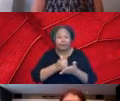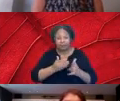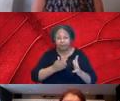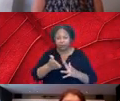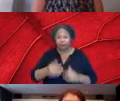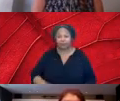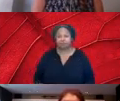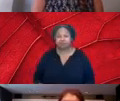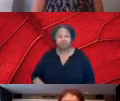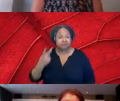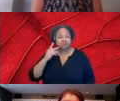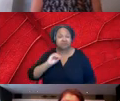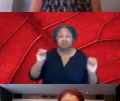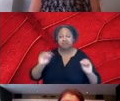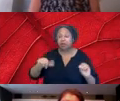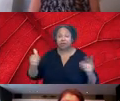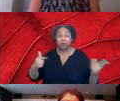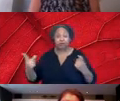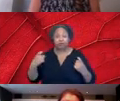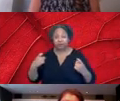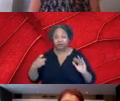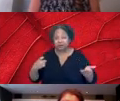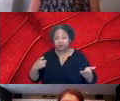Don't see any other questions so far.